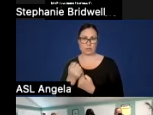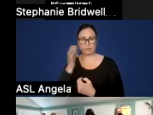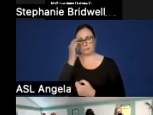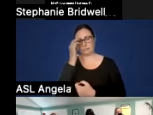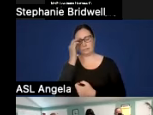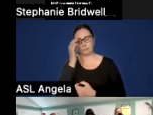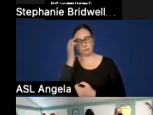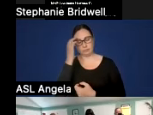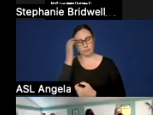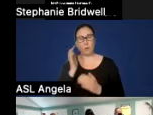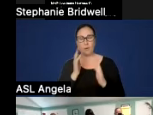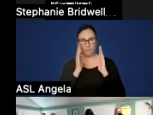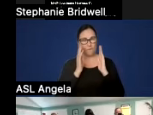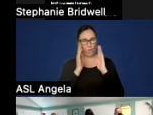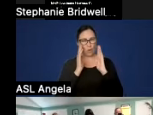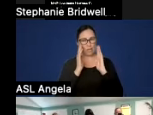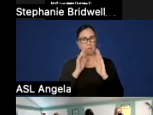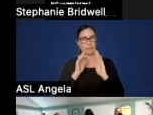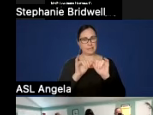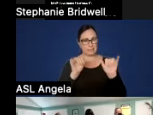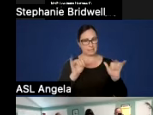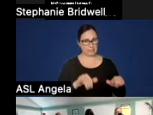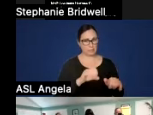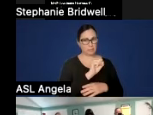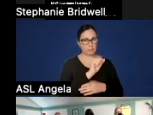is that systems focused SART team. Next slide.